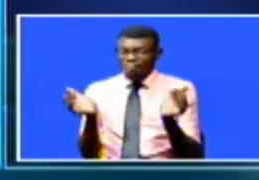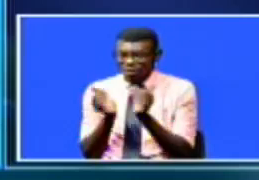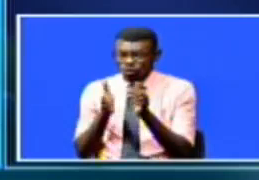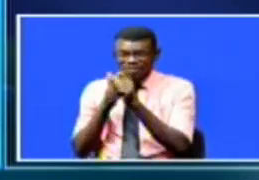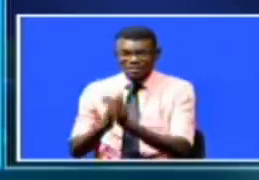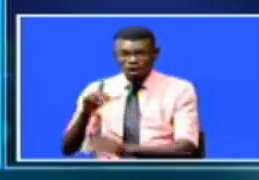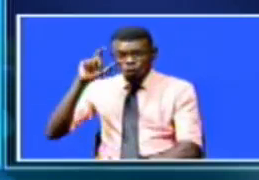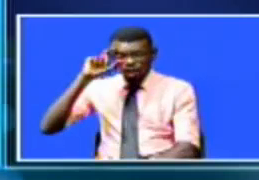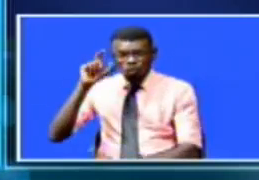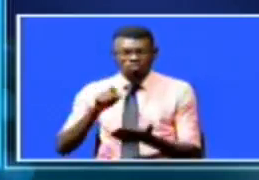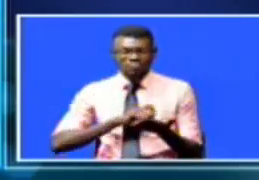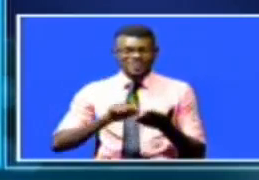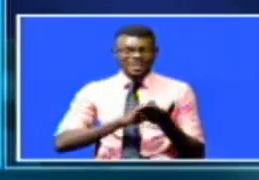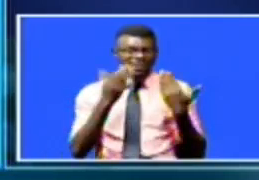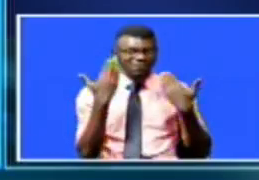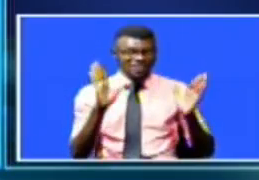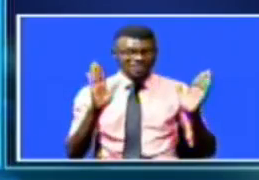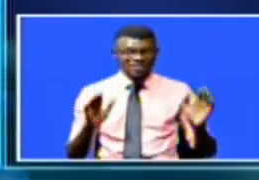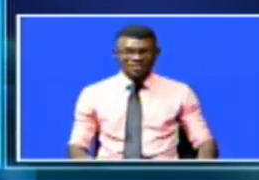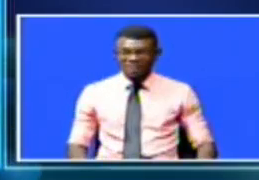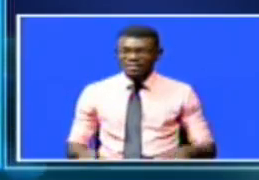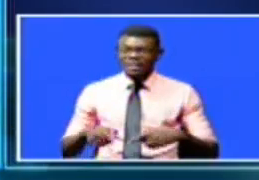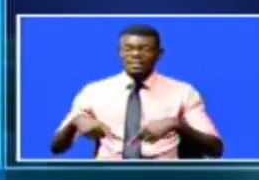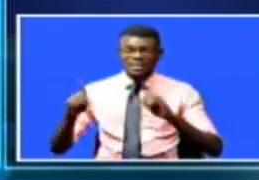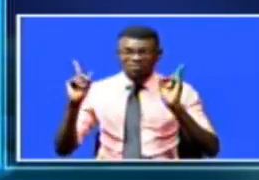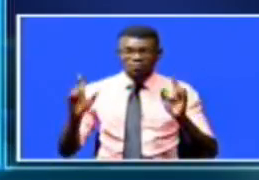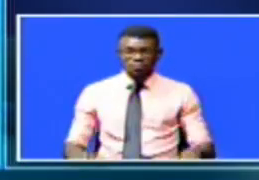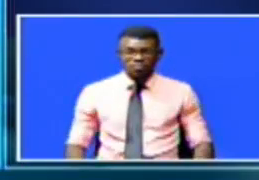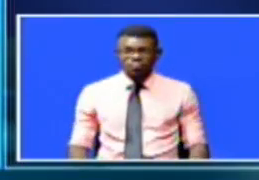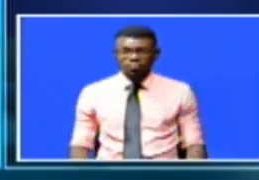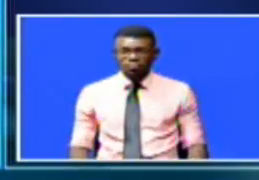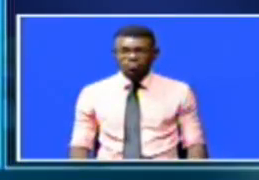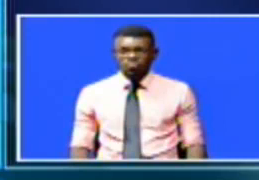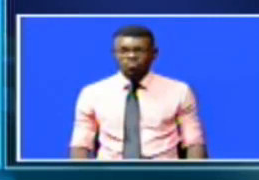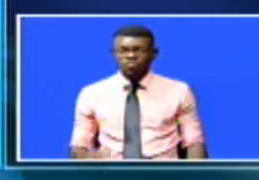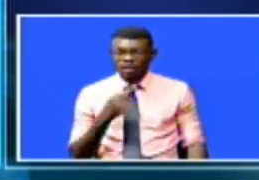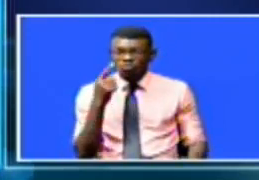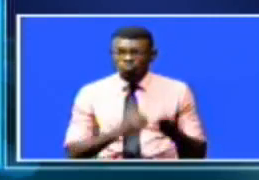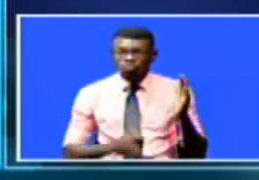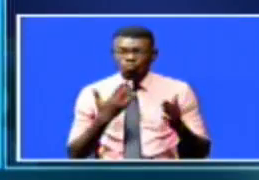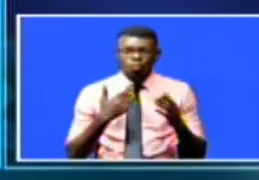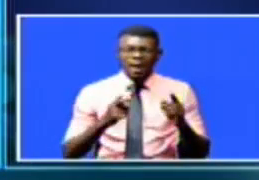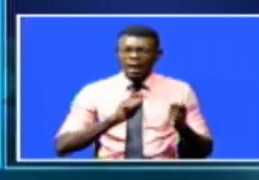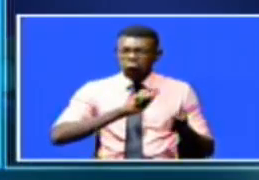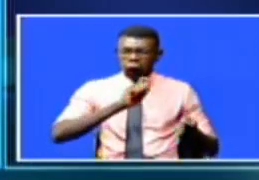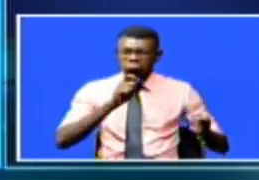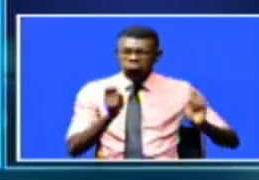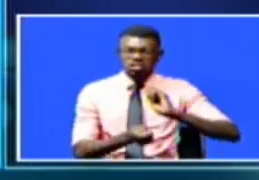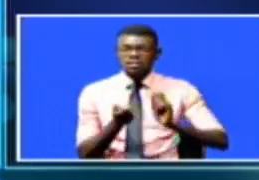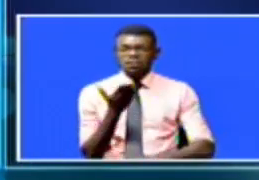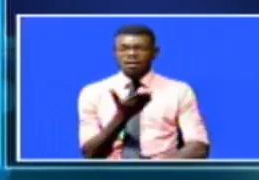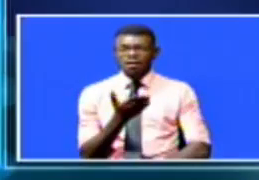letter, the minority leader is arguing that he wants certain things to be changed, whereby